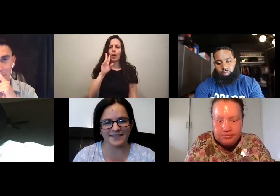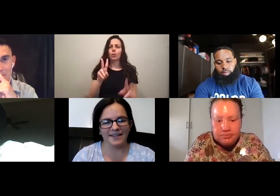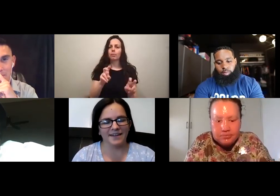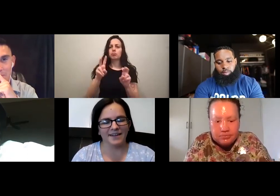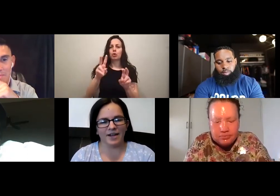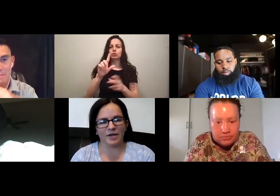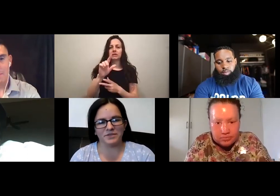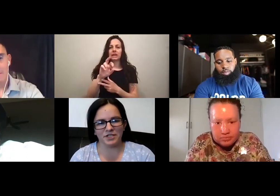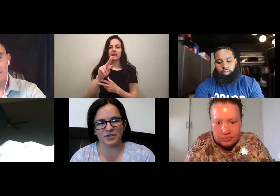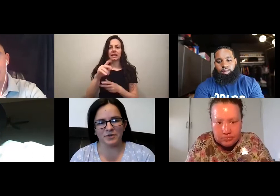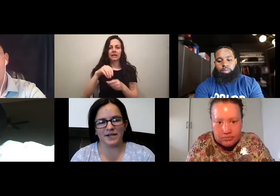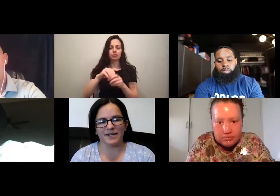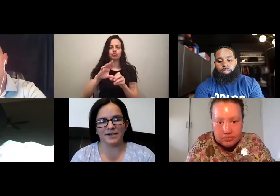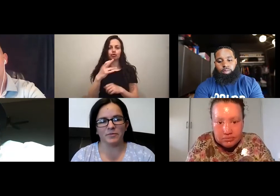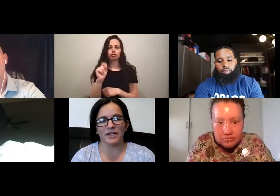chat